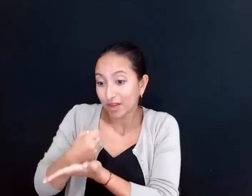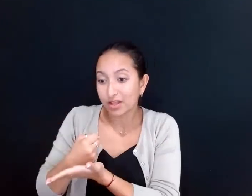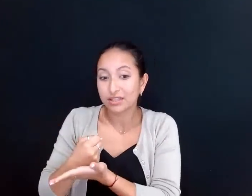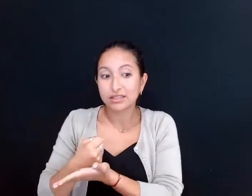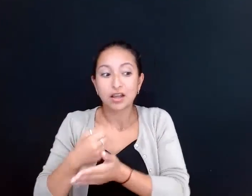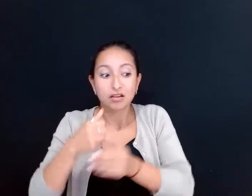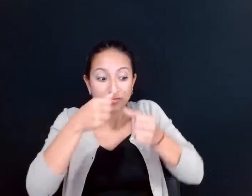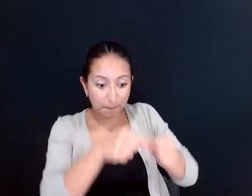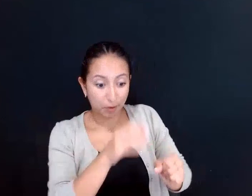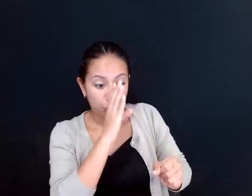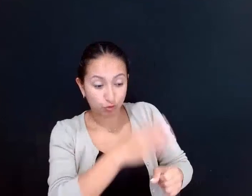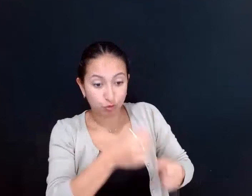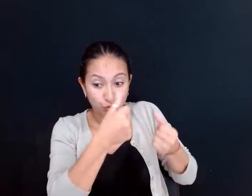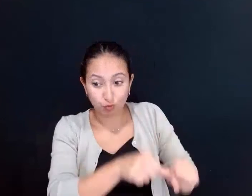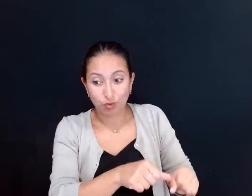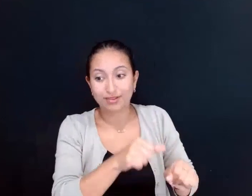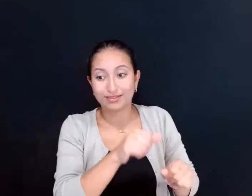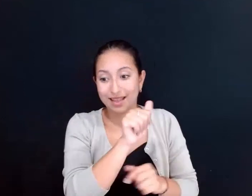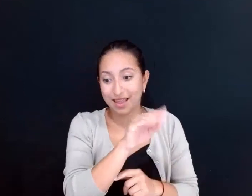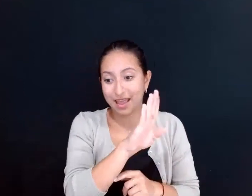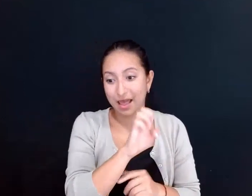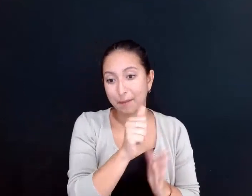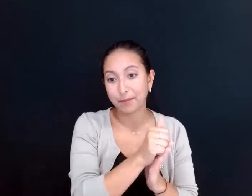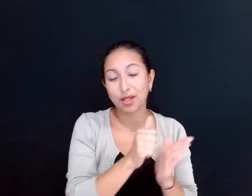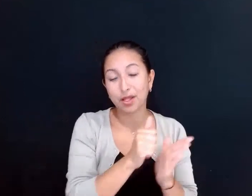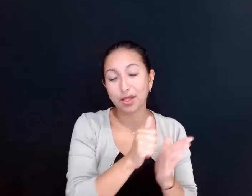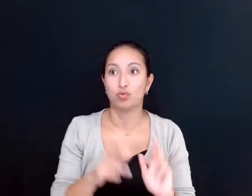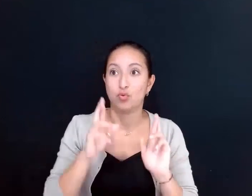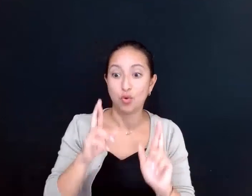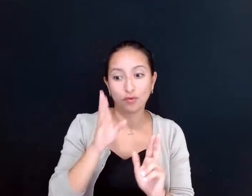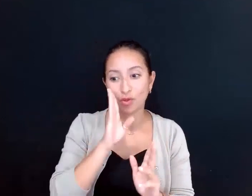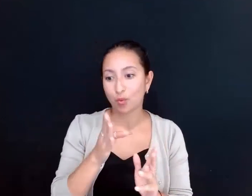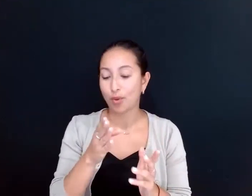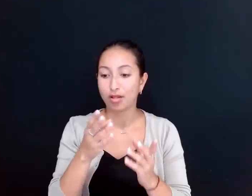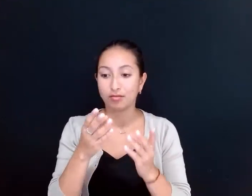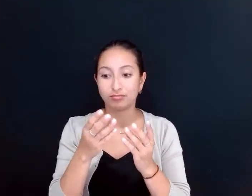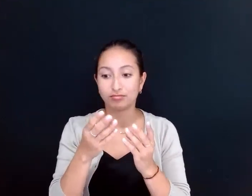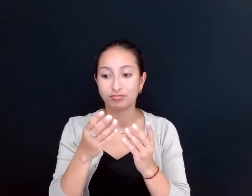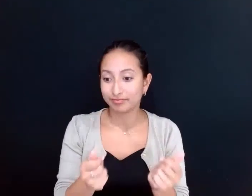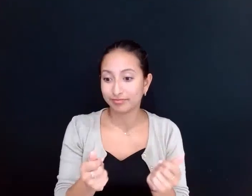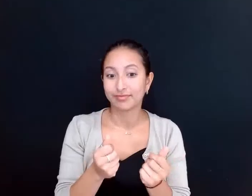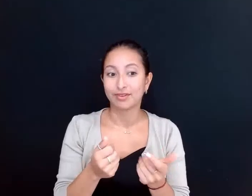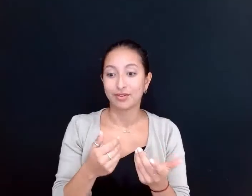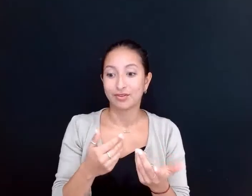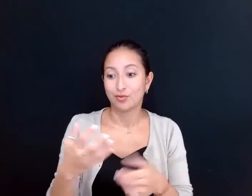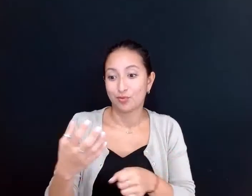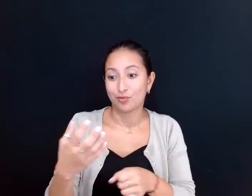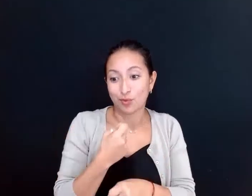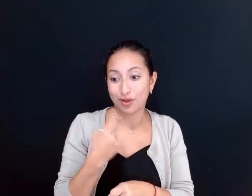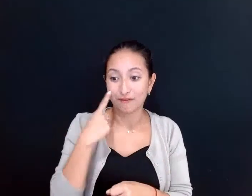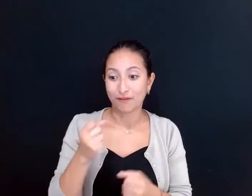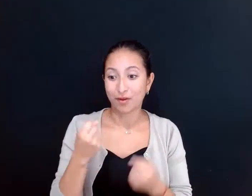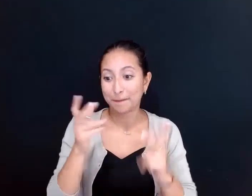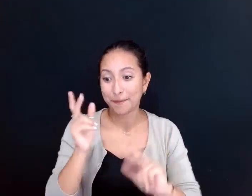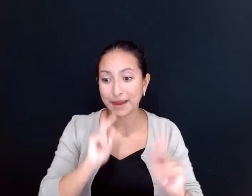deposited into the ABLE account. So that would be a huge win for a lot of individuals who are worried. Maybe they always